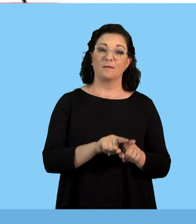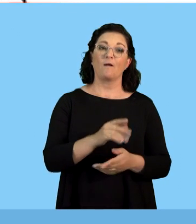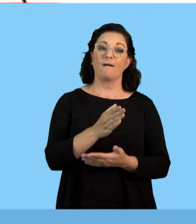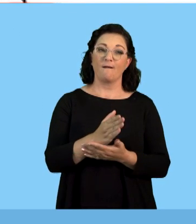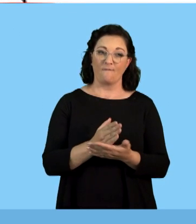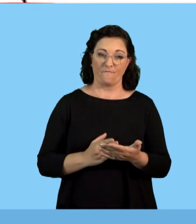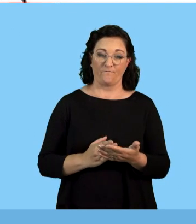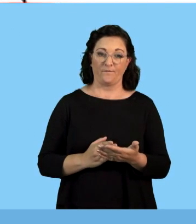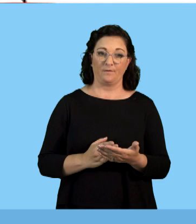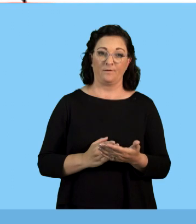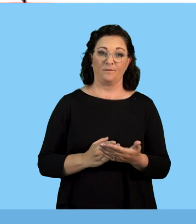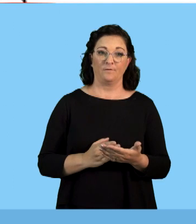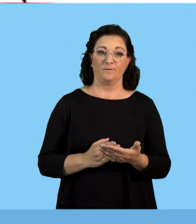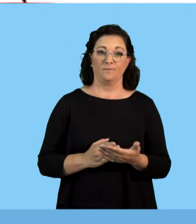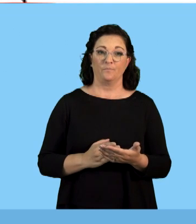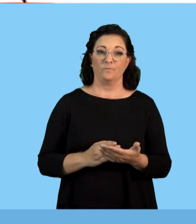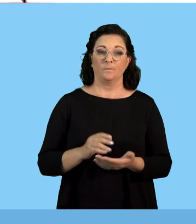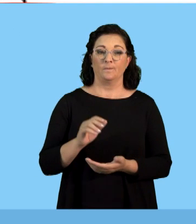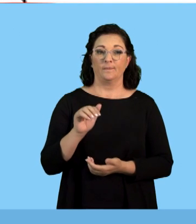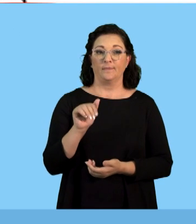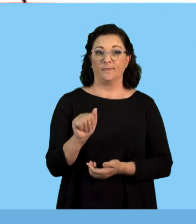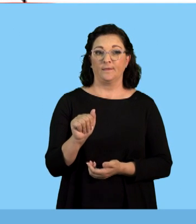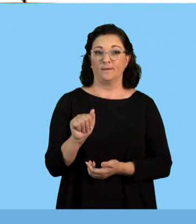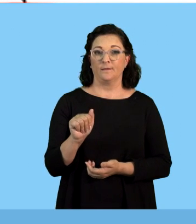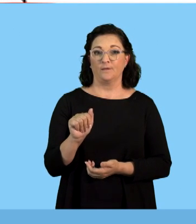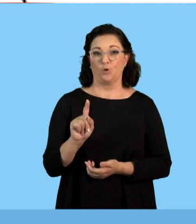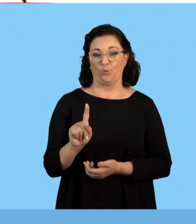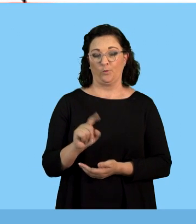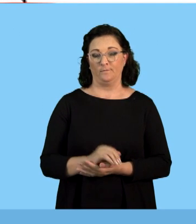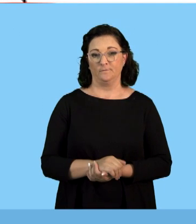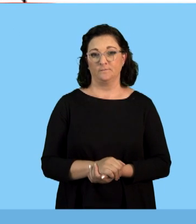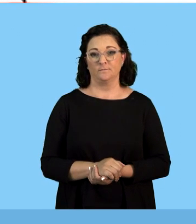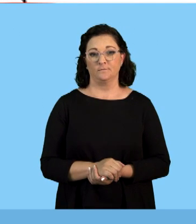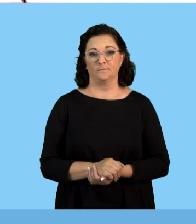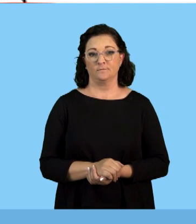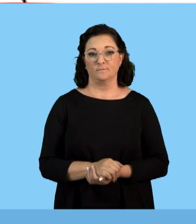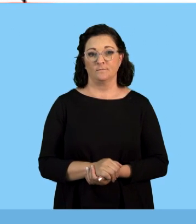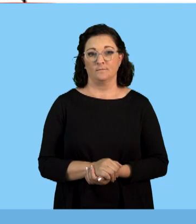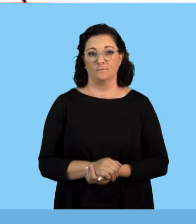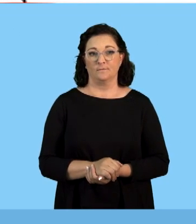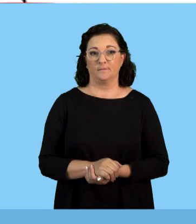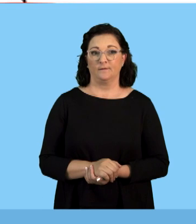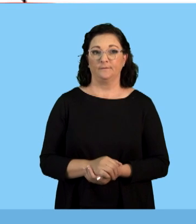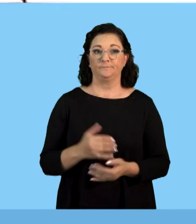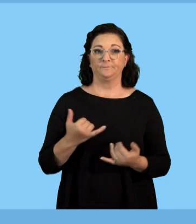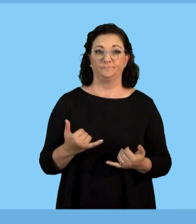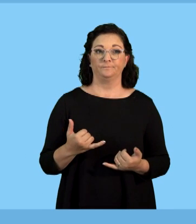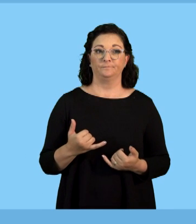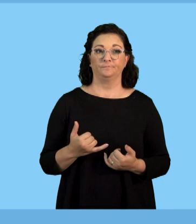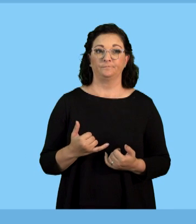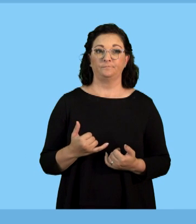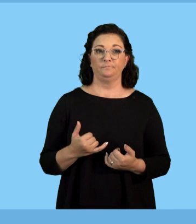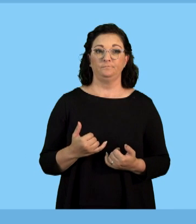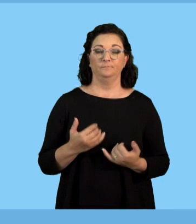is half of A1, which then means